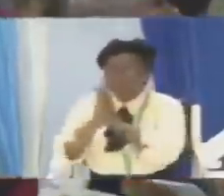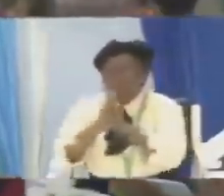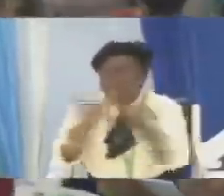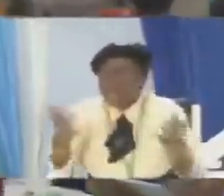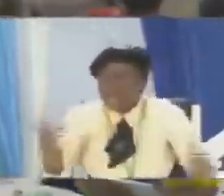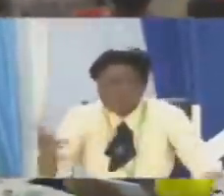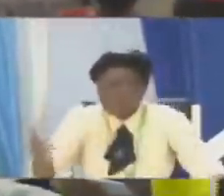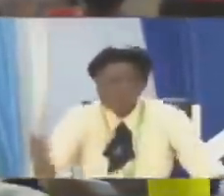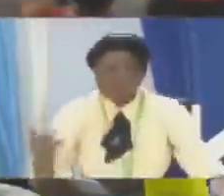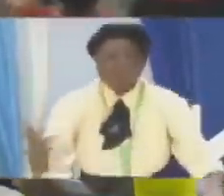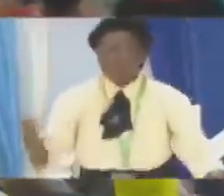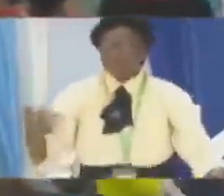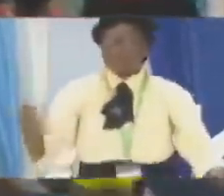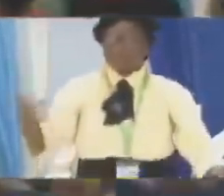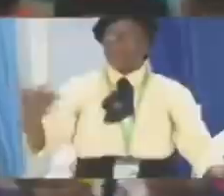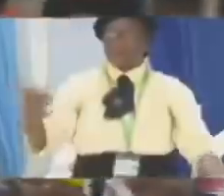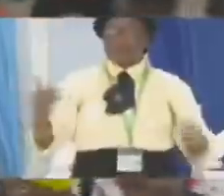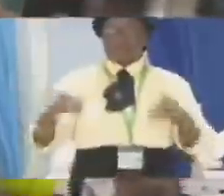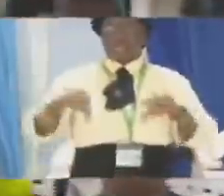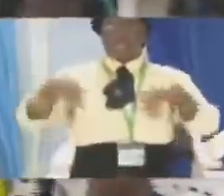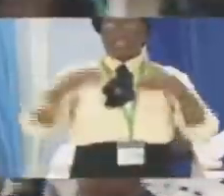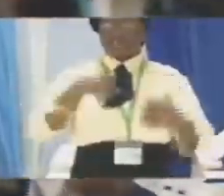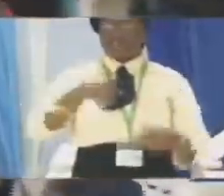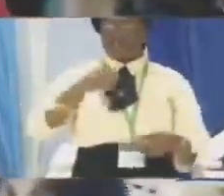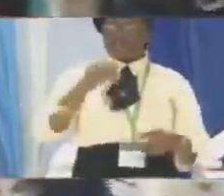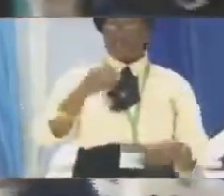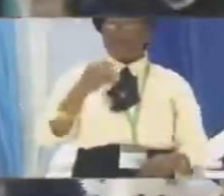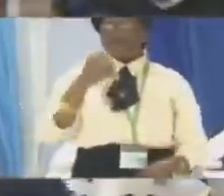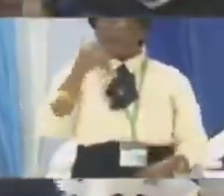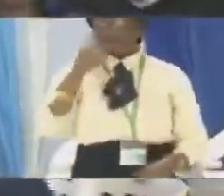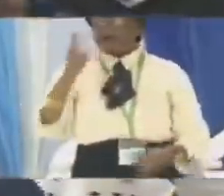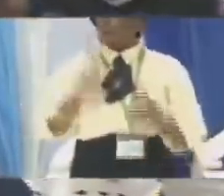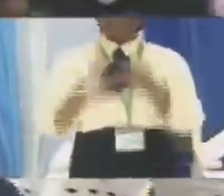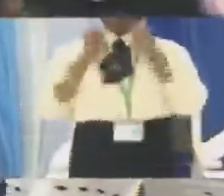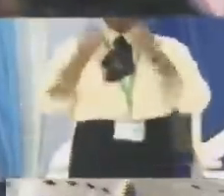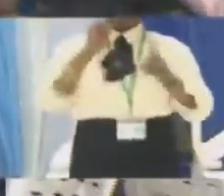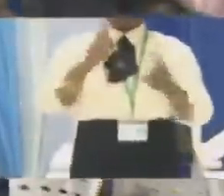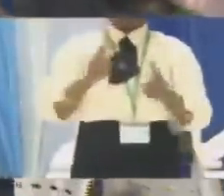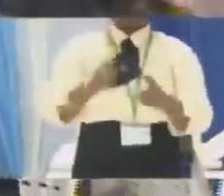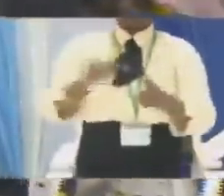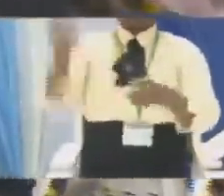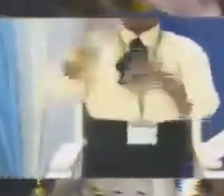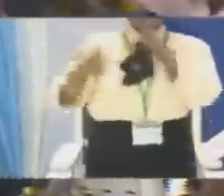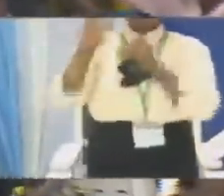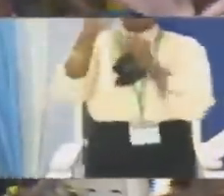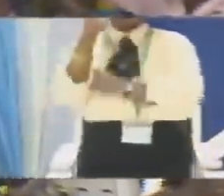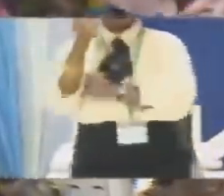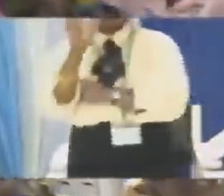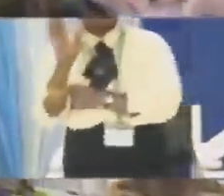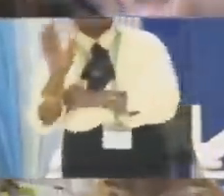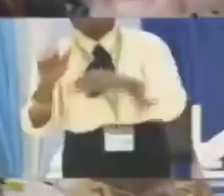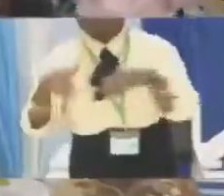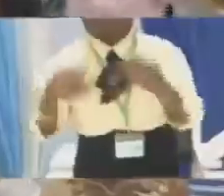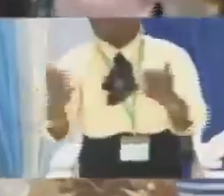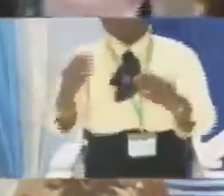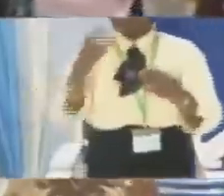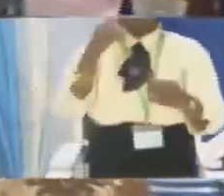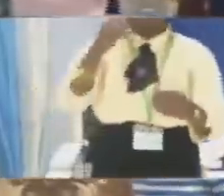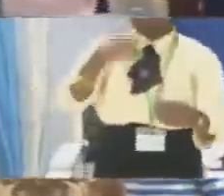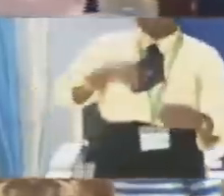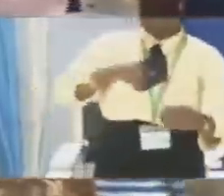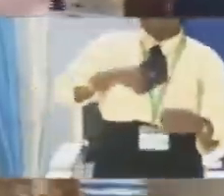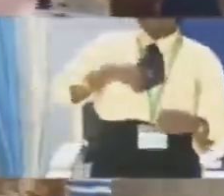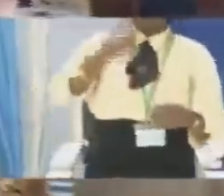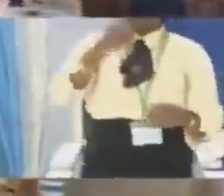talk. Give me mouth to talk. Give me testimony. Oh God, give me mouth to